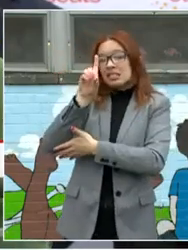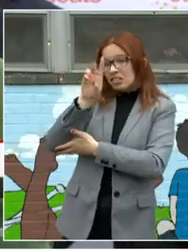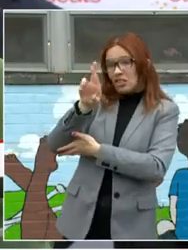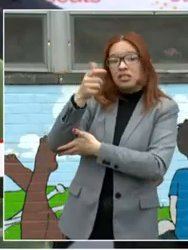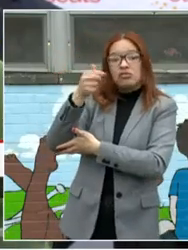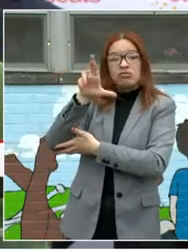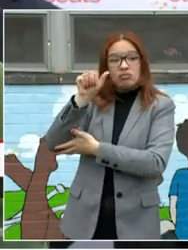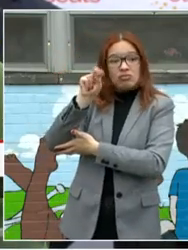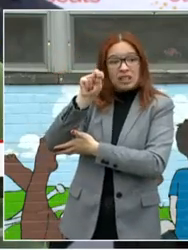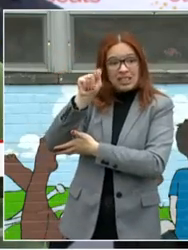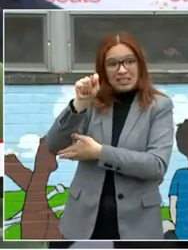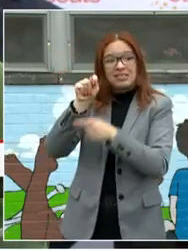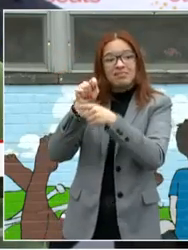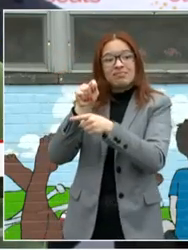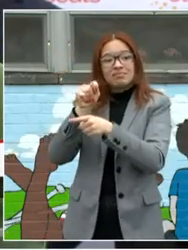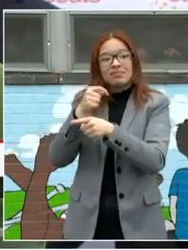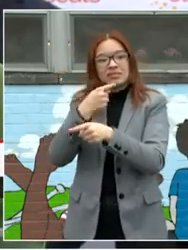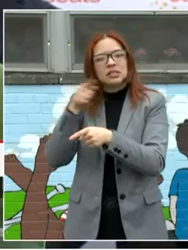demand